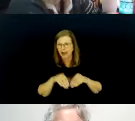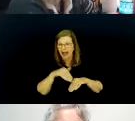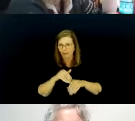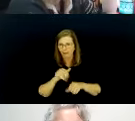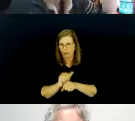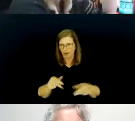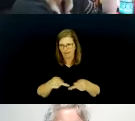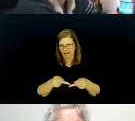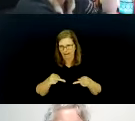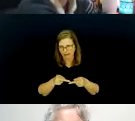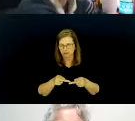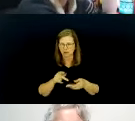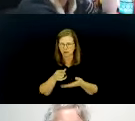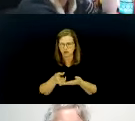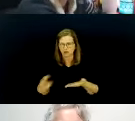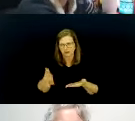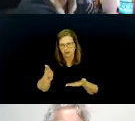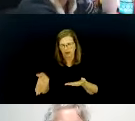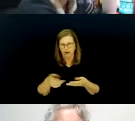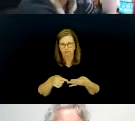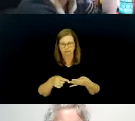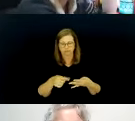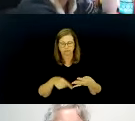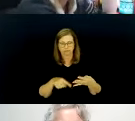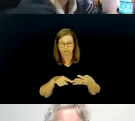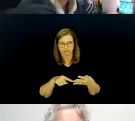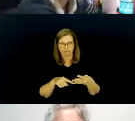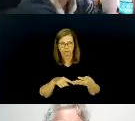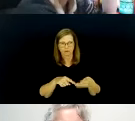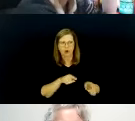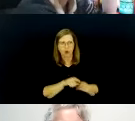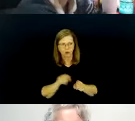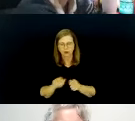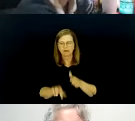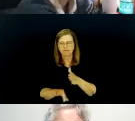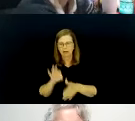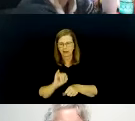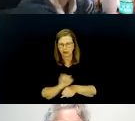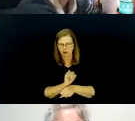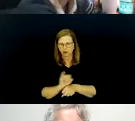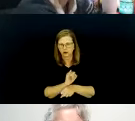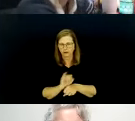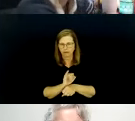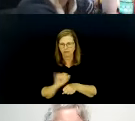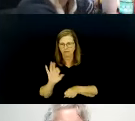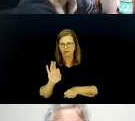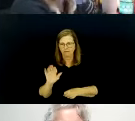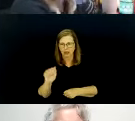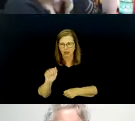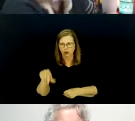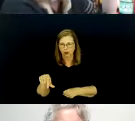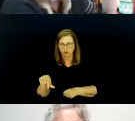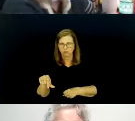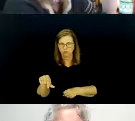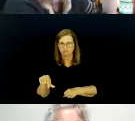So those resources are there. And then you can also find that internship FAQ on OK